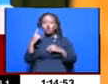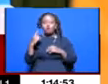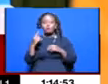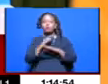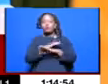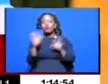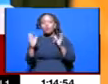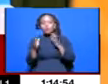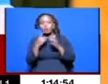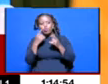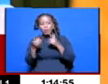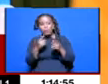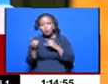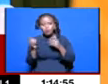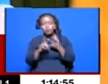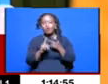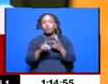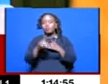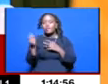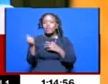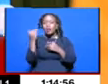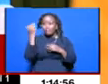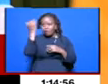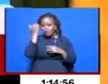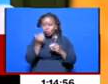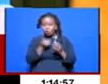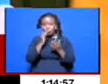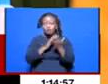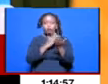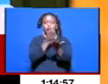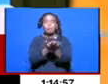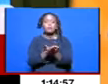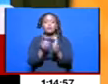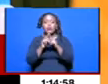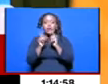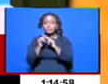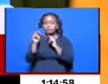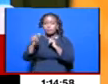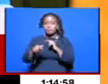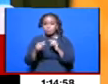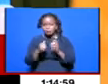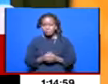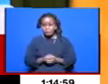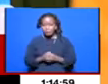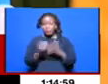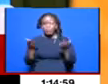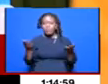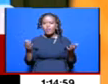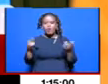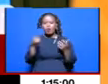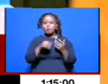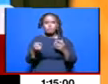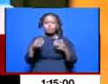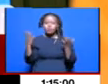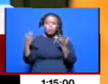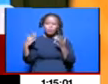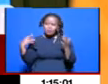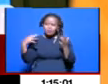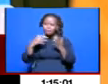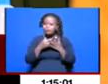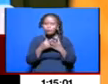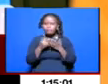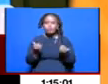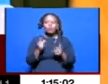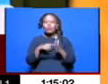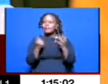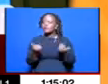an apex court of law like this one. So how did we find ourselves